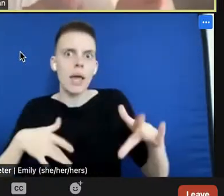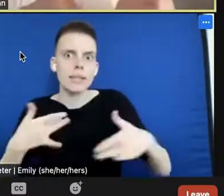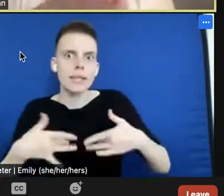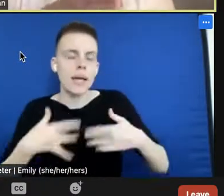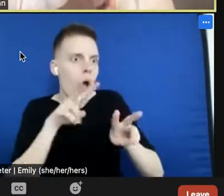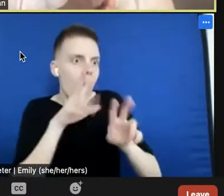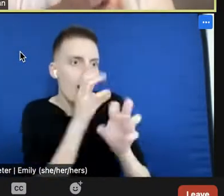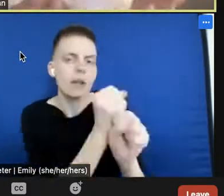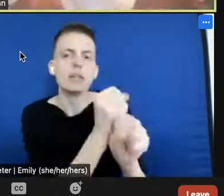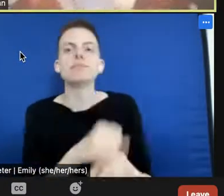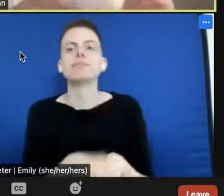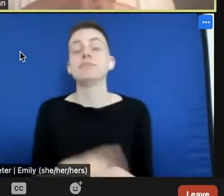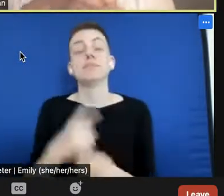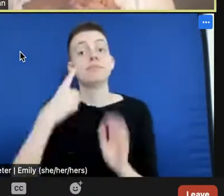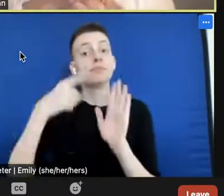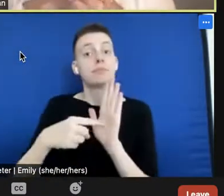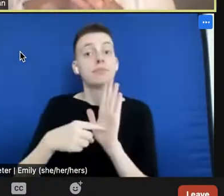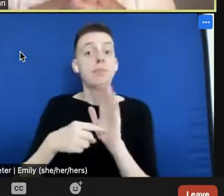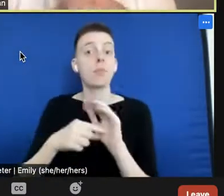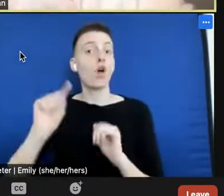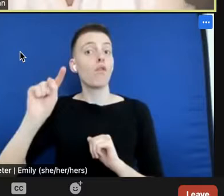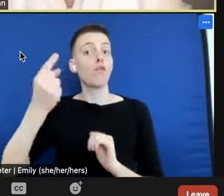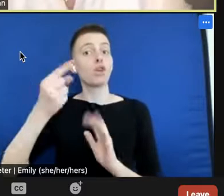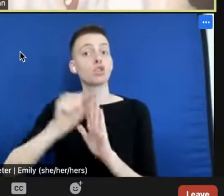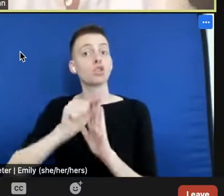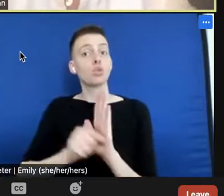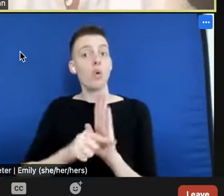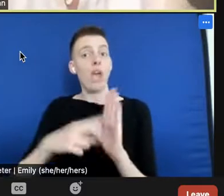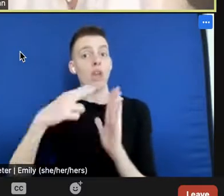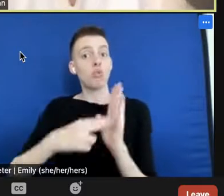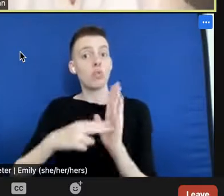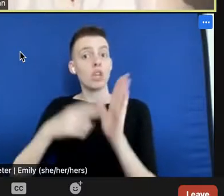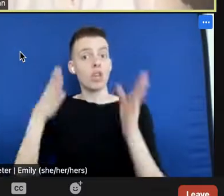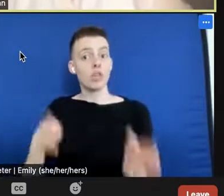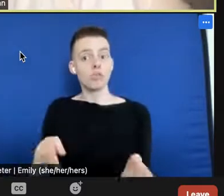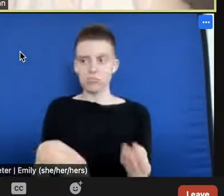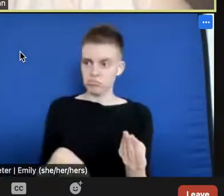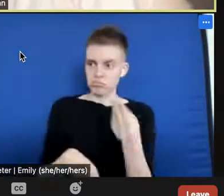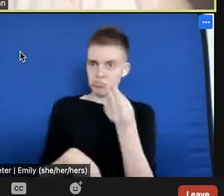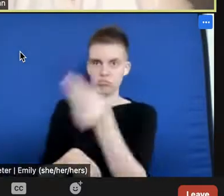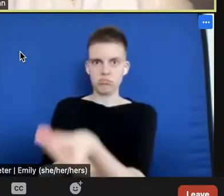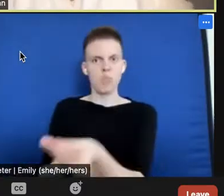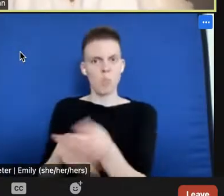first grade reader, a second grade reading book, they intentionally have